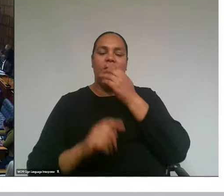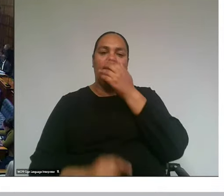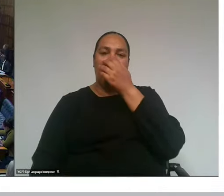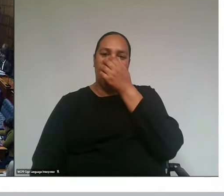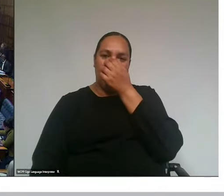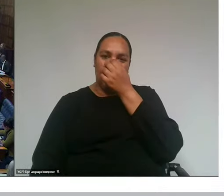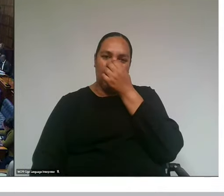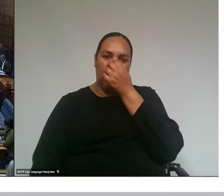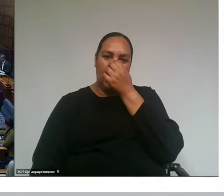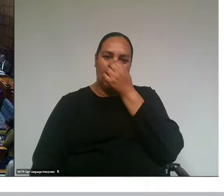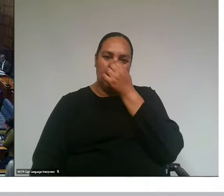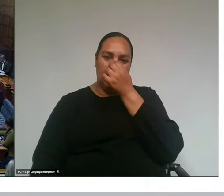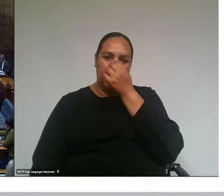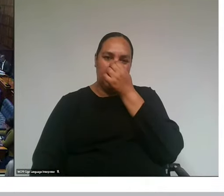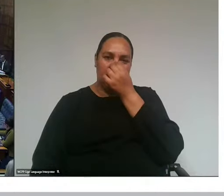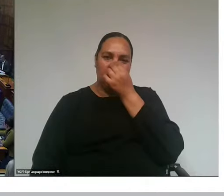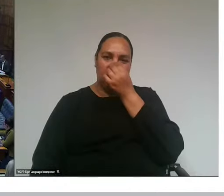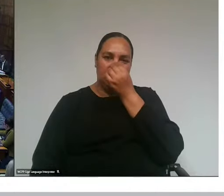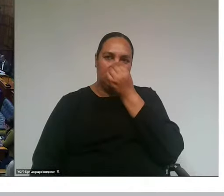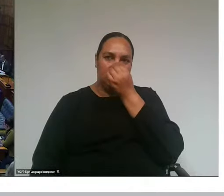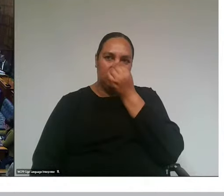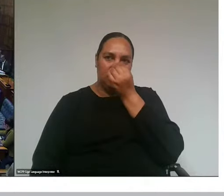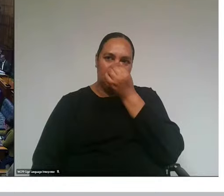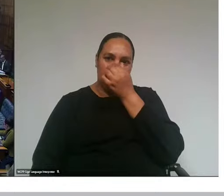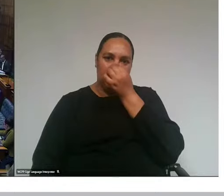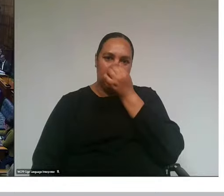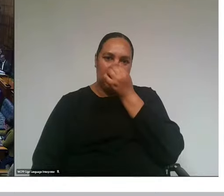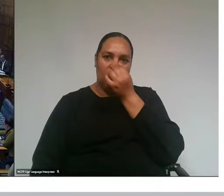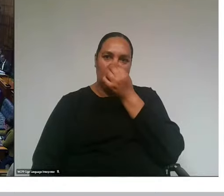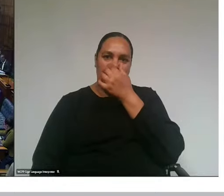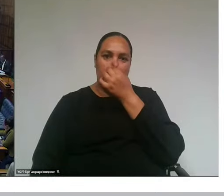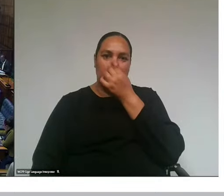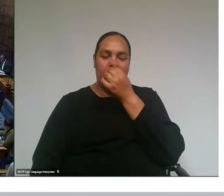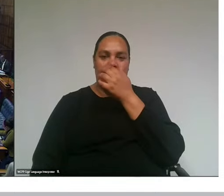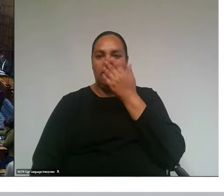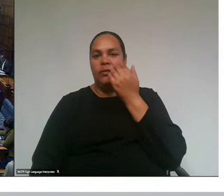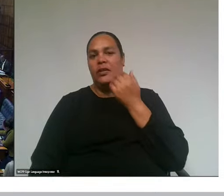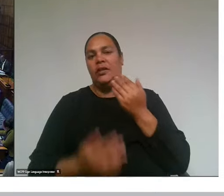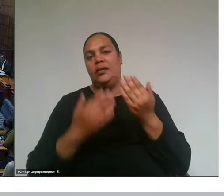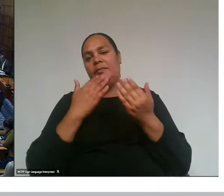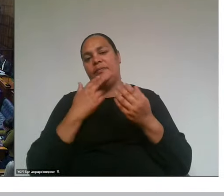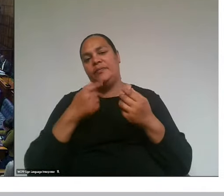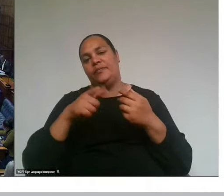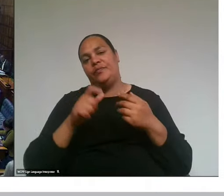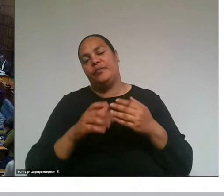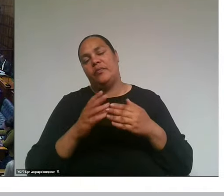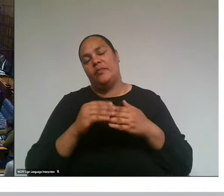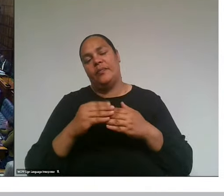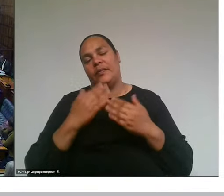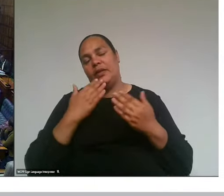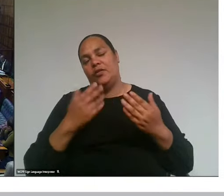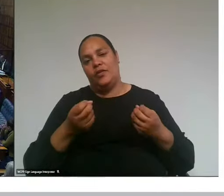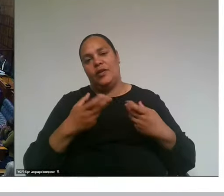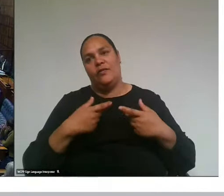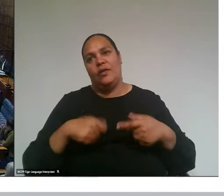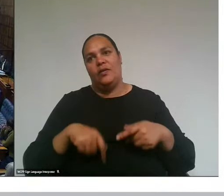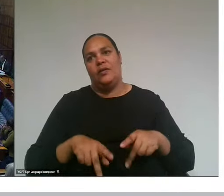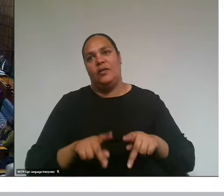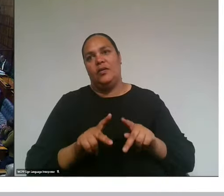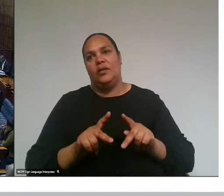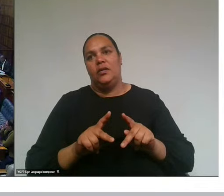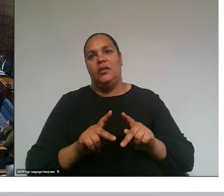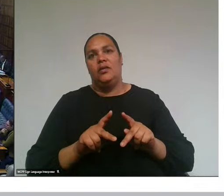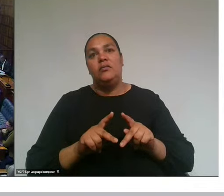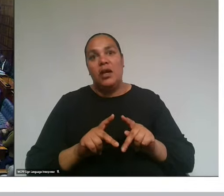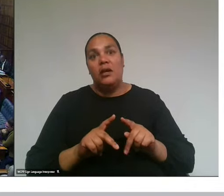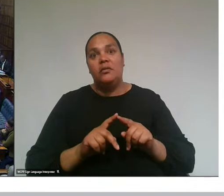and morning chair and morning colleagues thank you very much for the opportunity uh I just